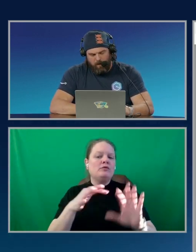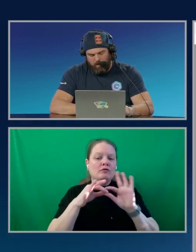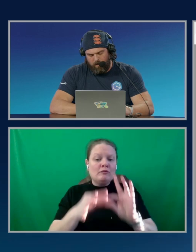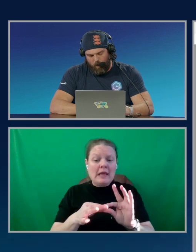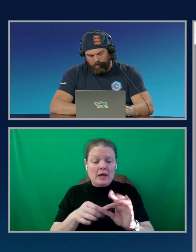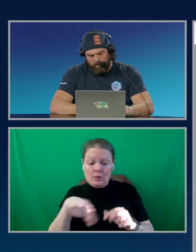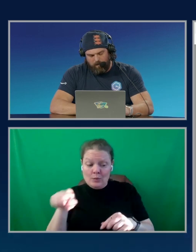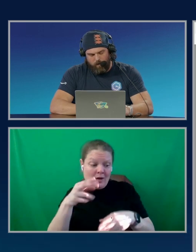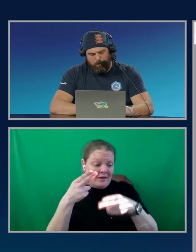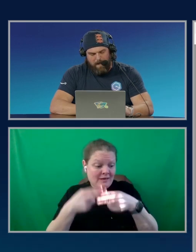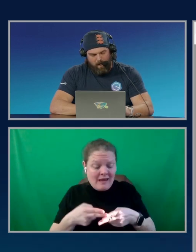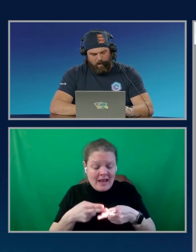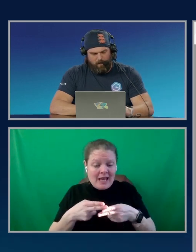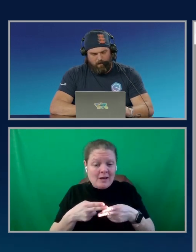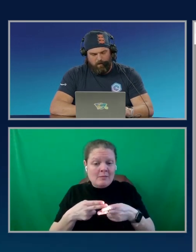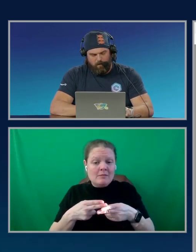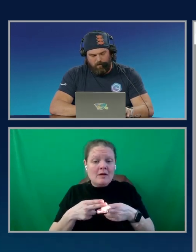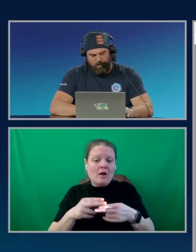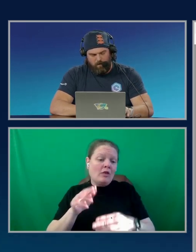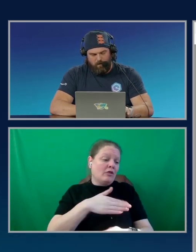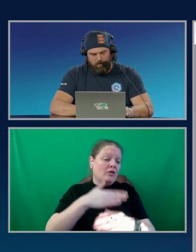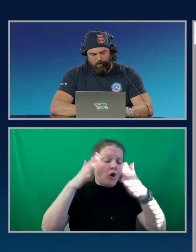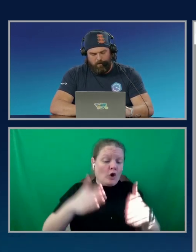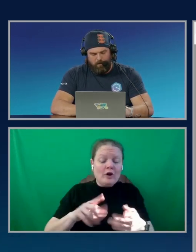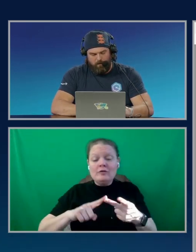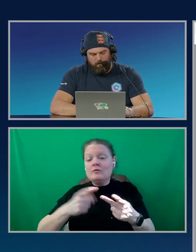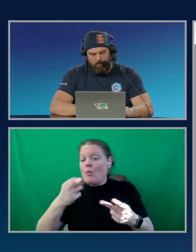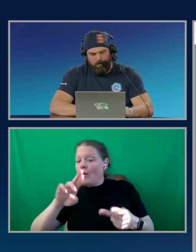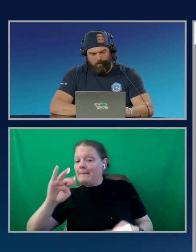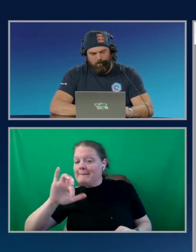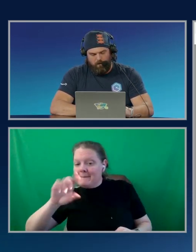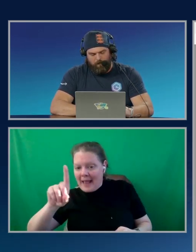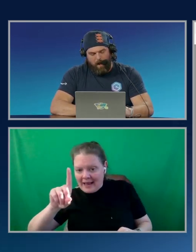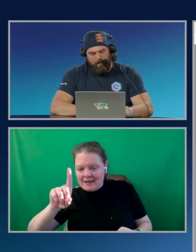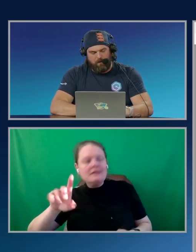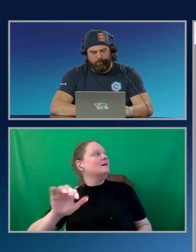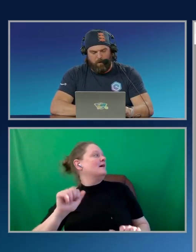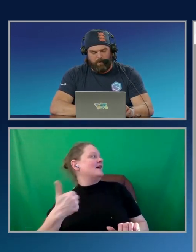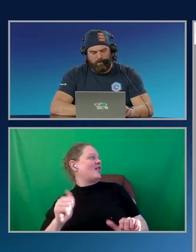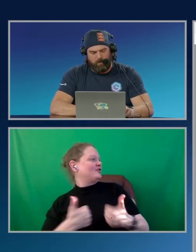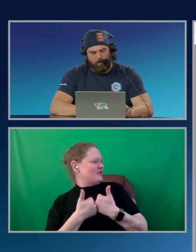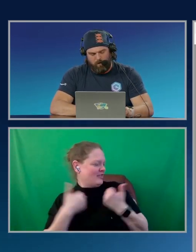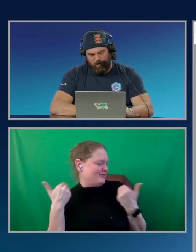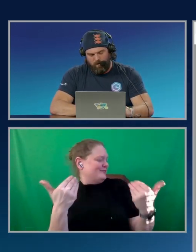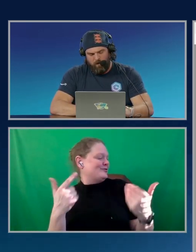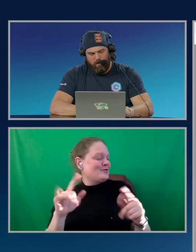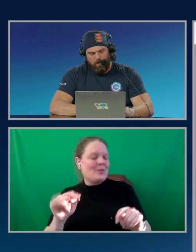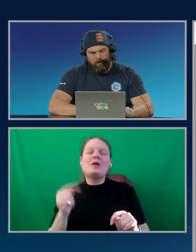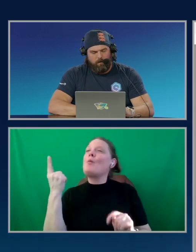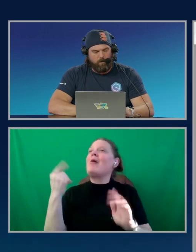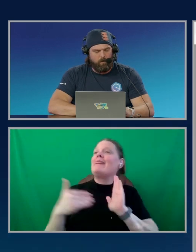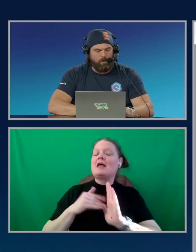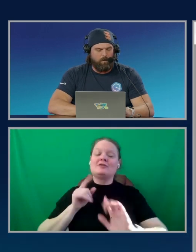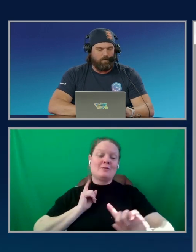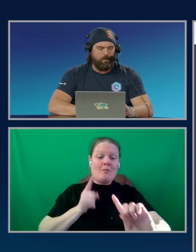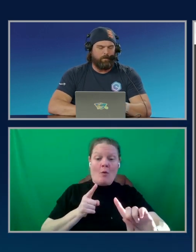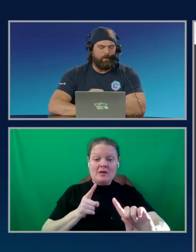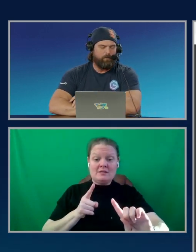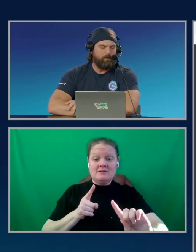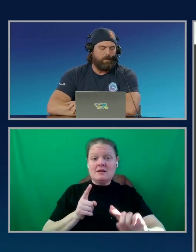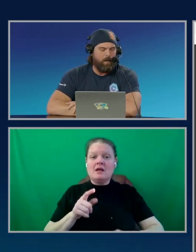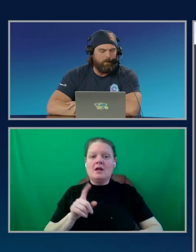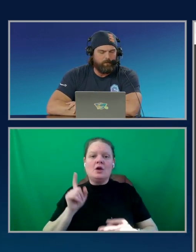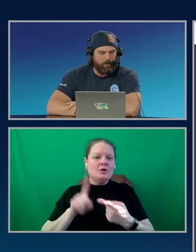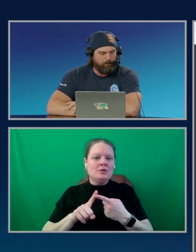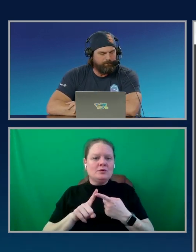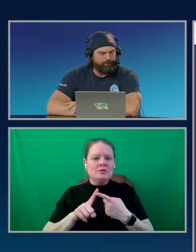the artist or the band, Another challenge. yeah, Let's do it. 1,000 points to the